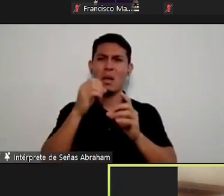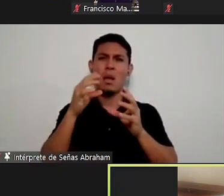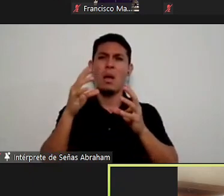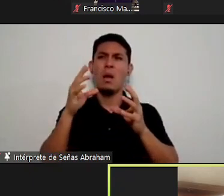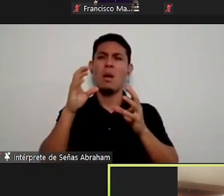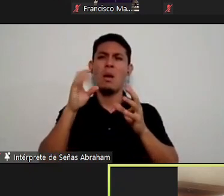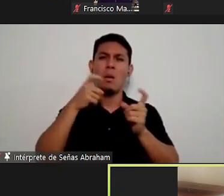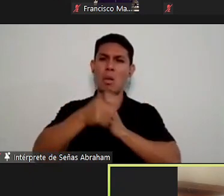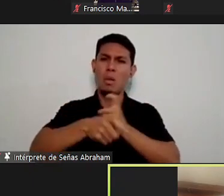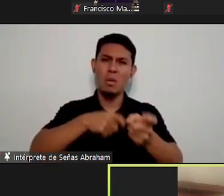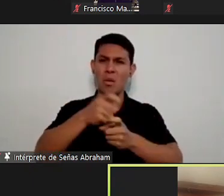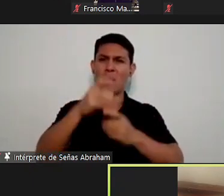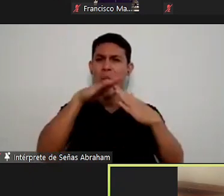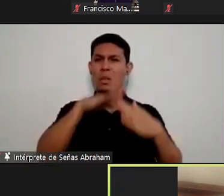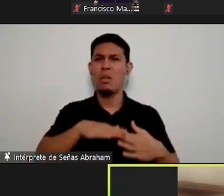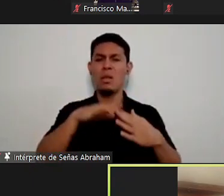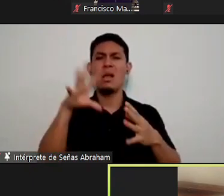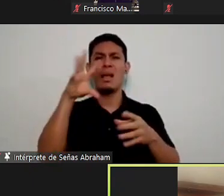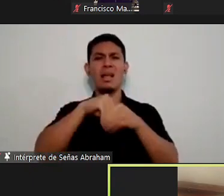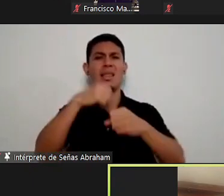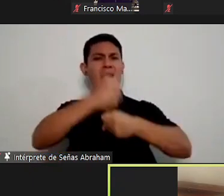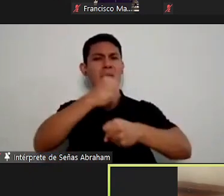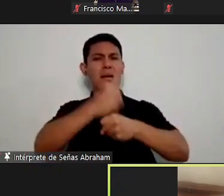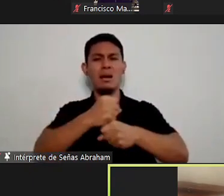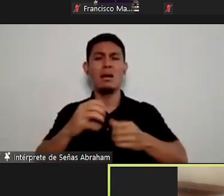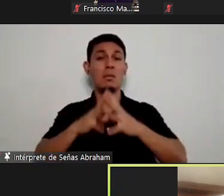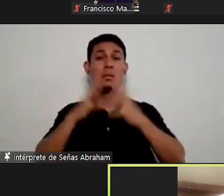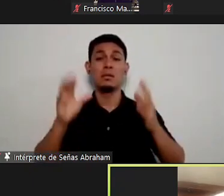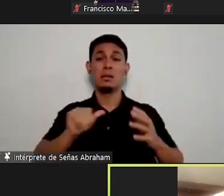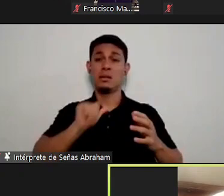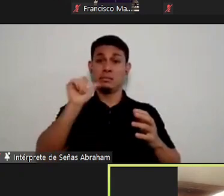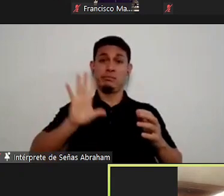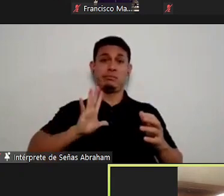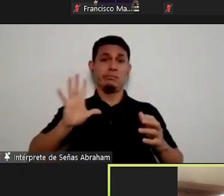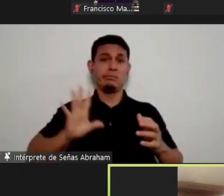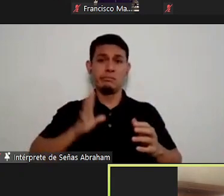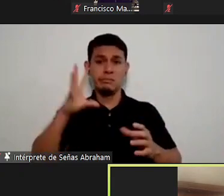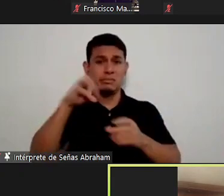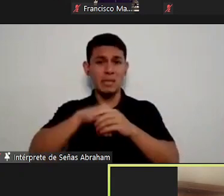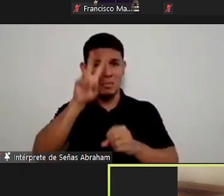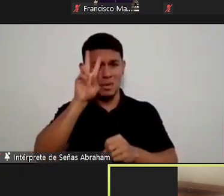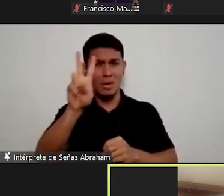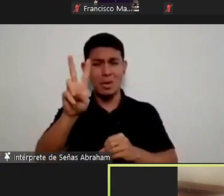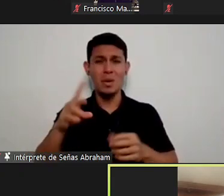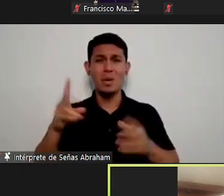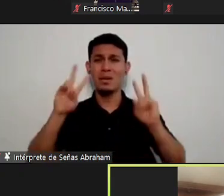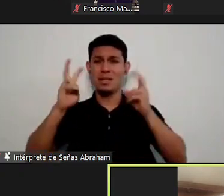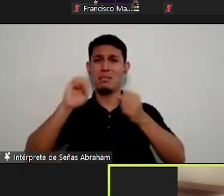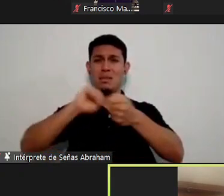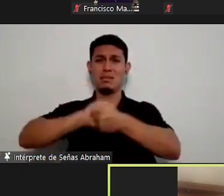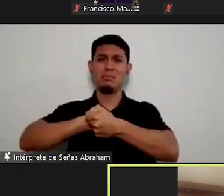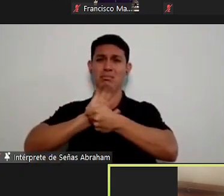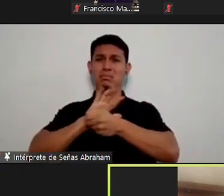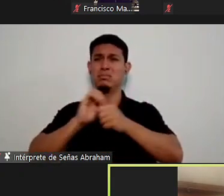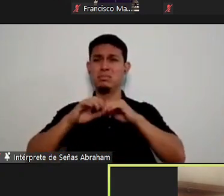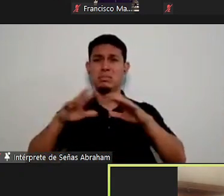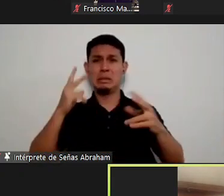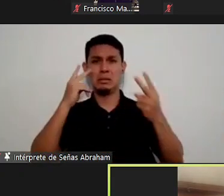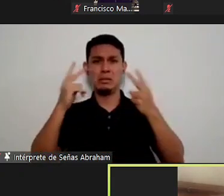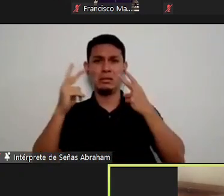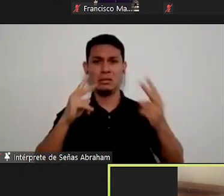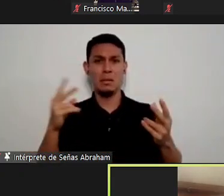infringements on labor rights there's a lot of informality in our country this pandemic has